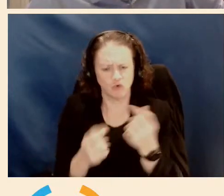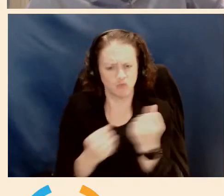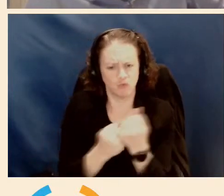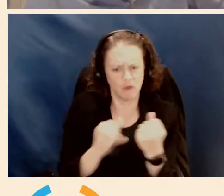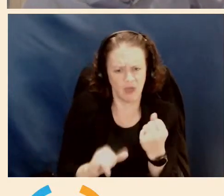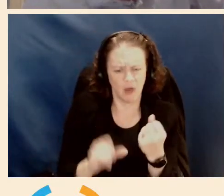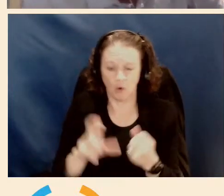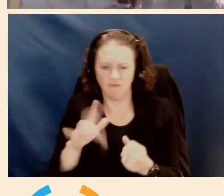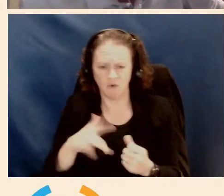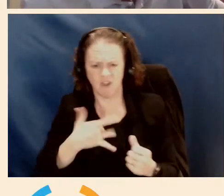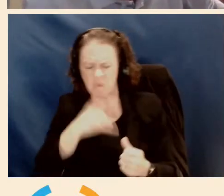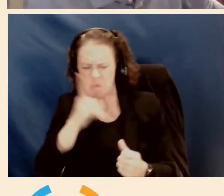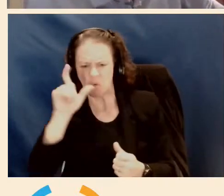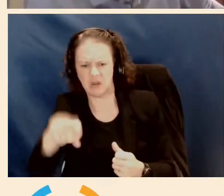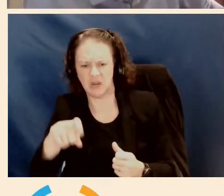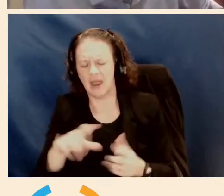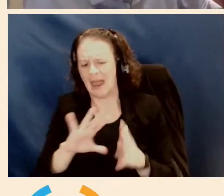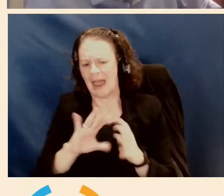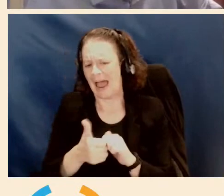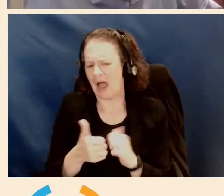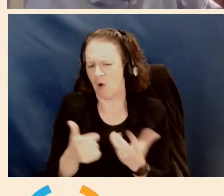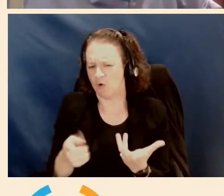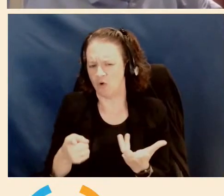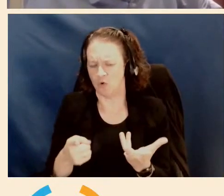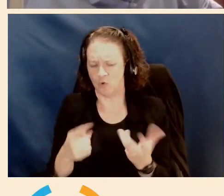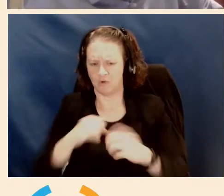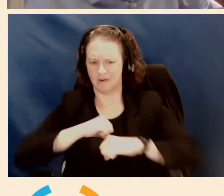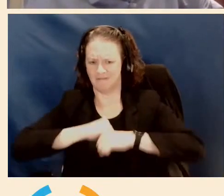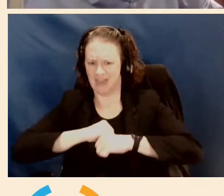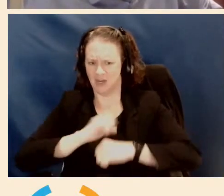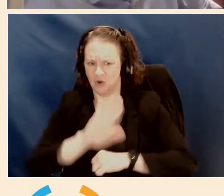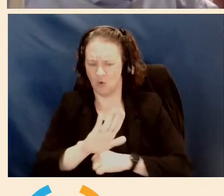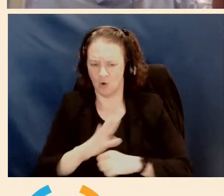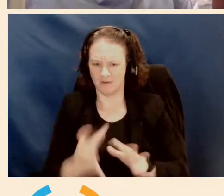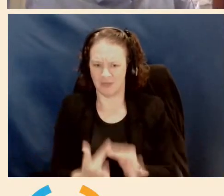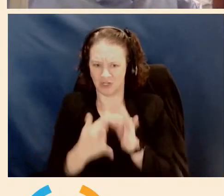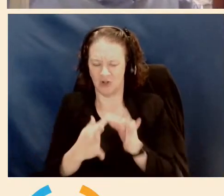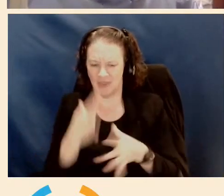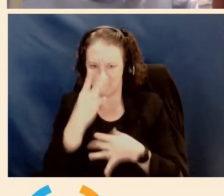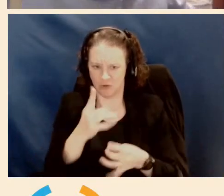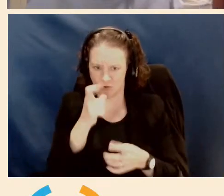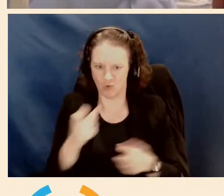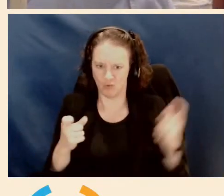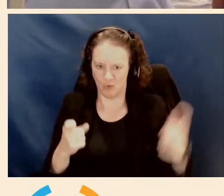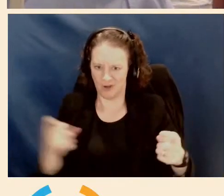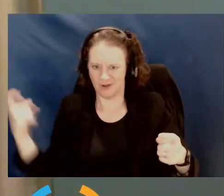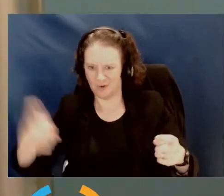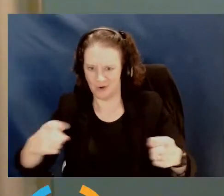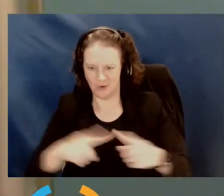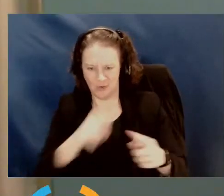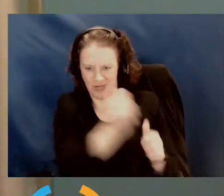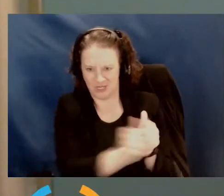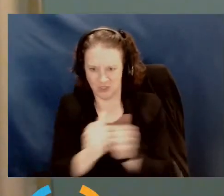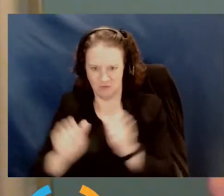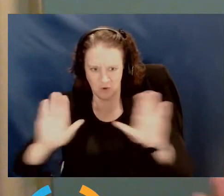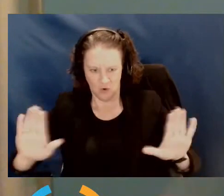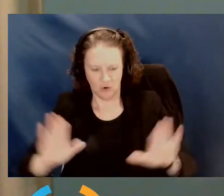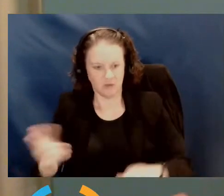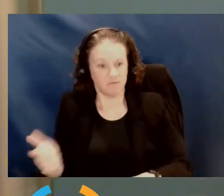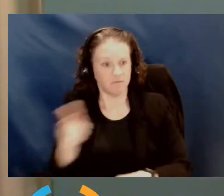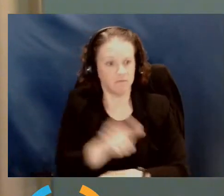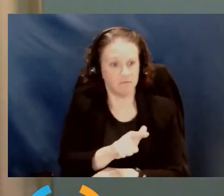this infusion of special interest money into this office and the campaign? Senator Fagan, let's start with you. Well,